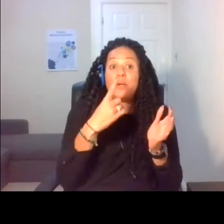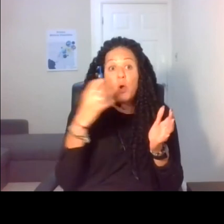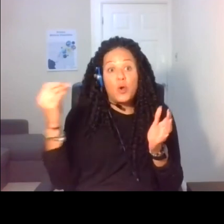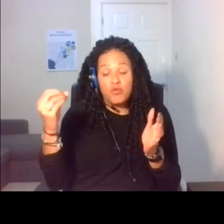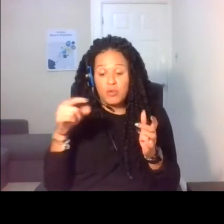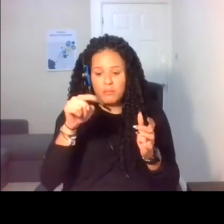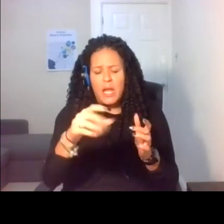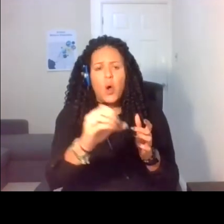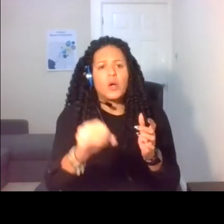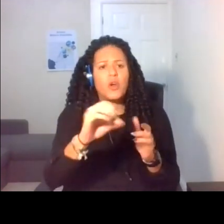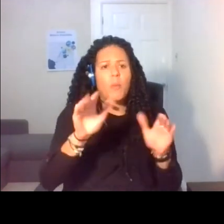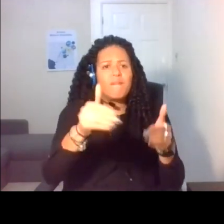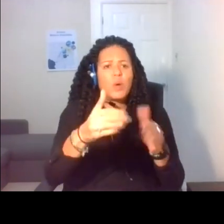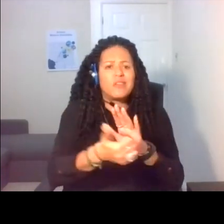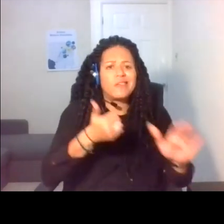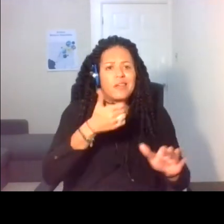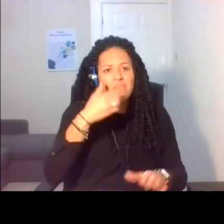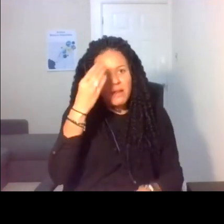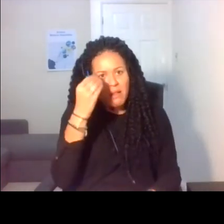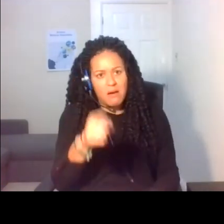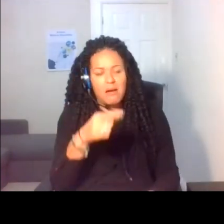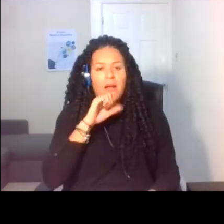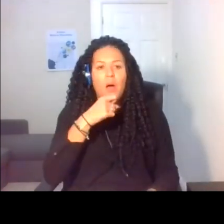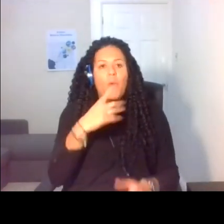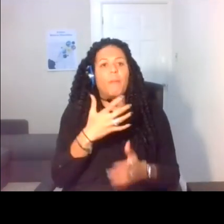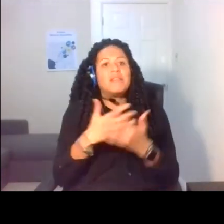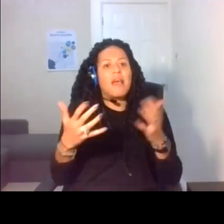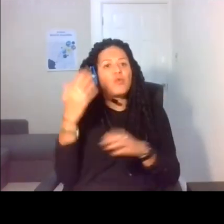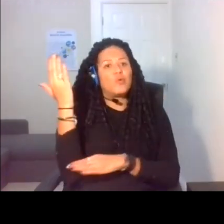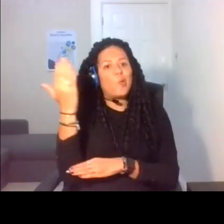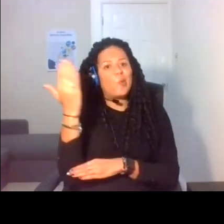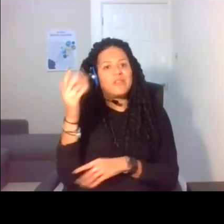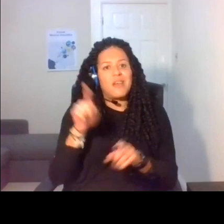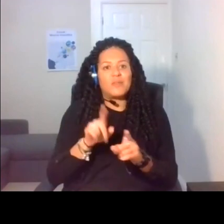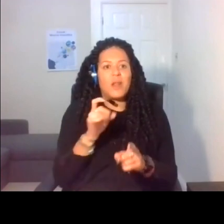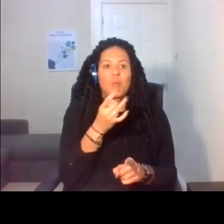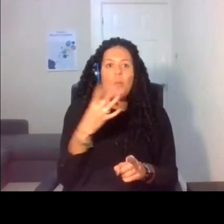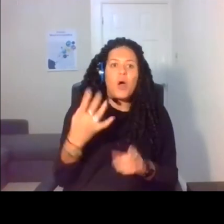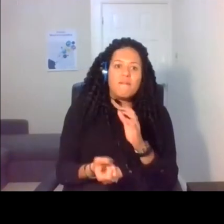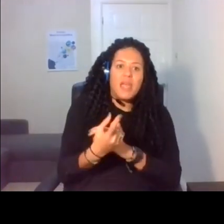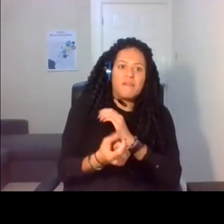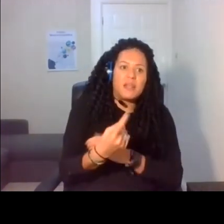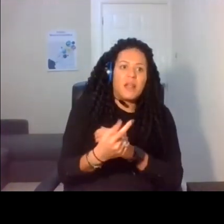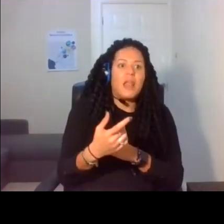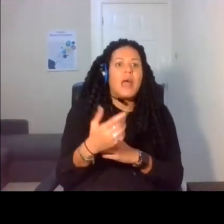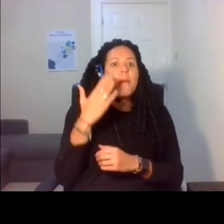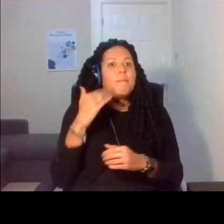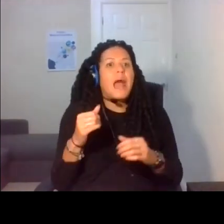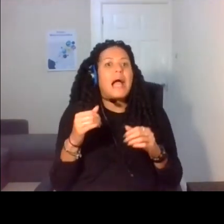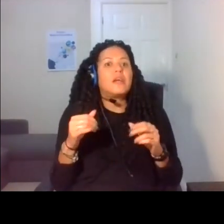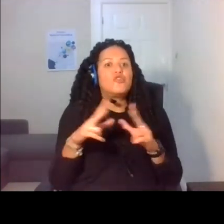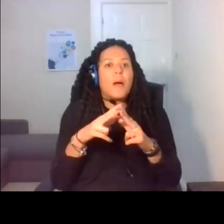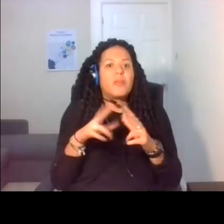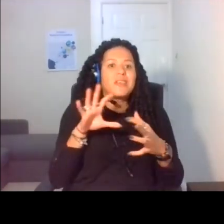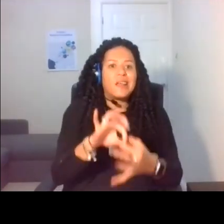going to be a focus on skills and learning, and there's going to be several talks, as well as one-off events like Blackchapel's Connect event,